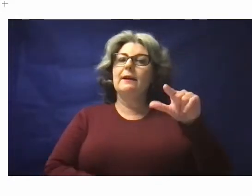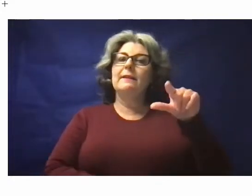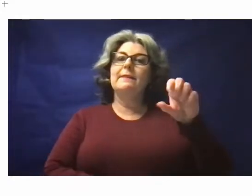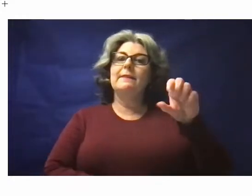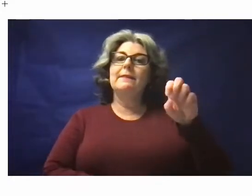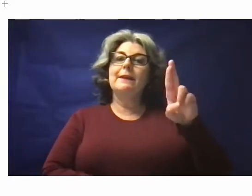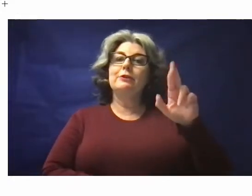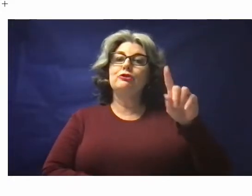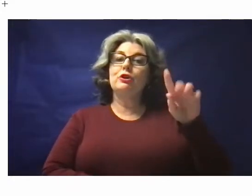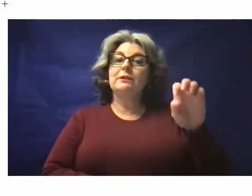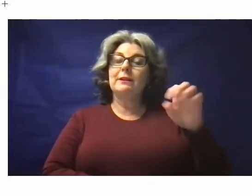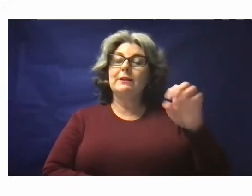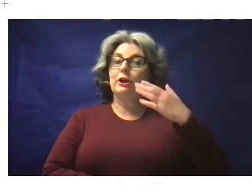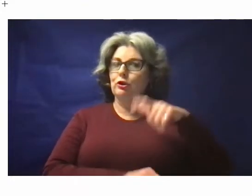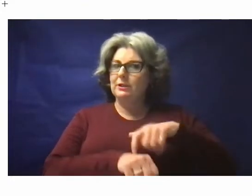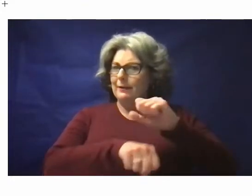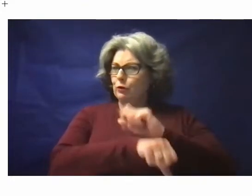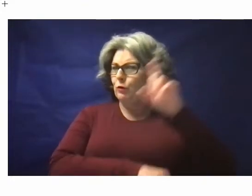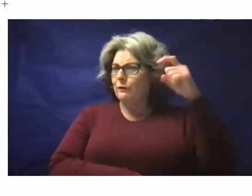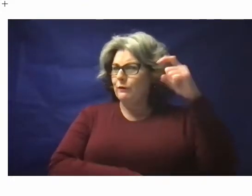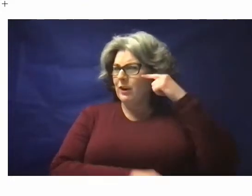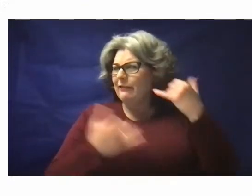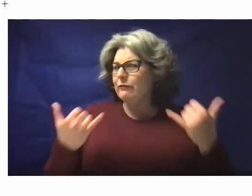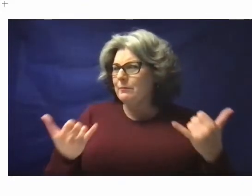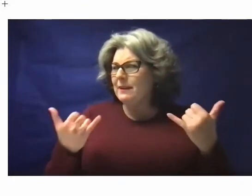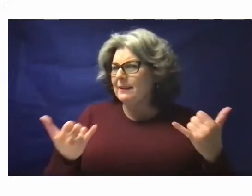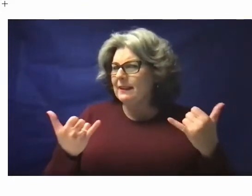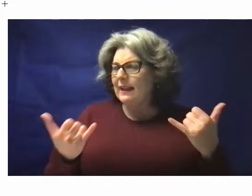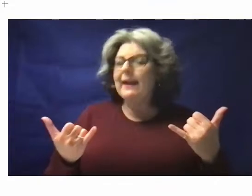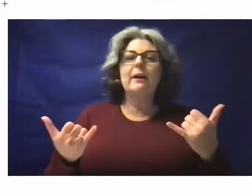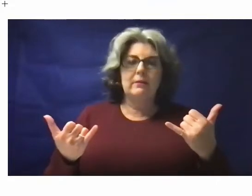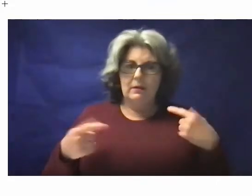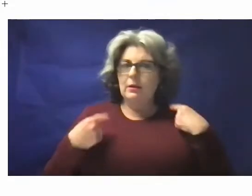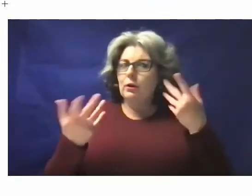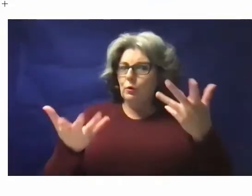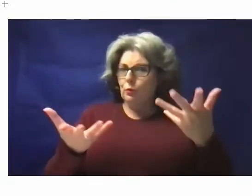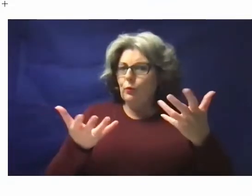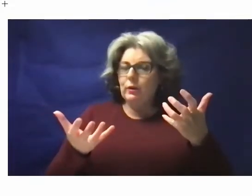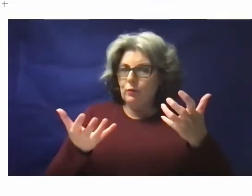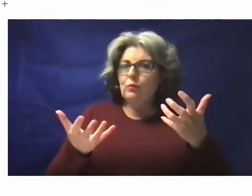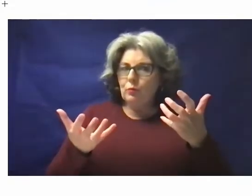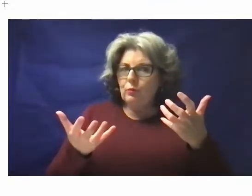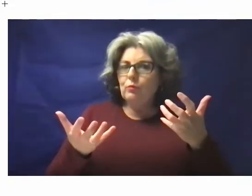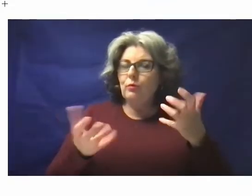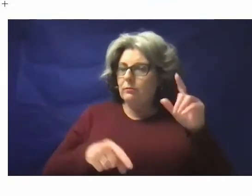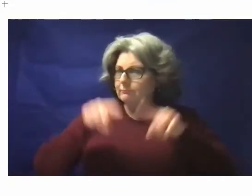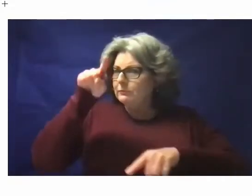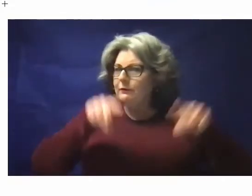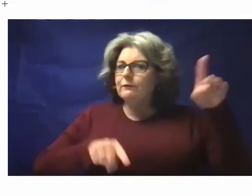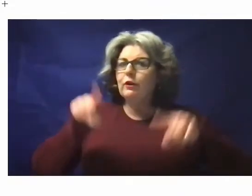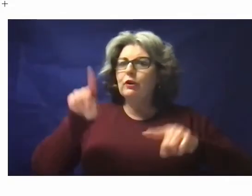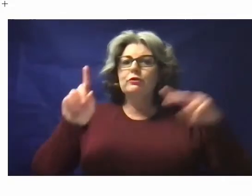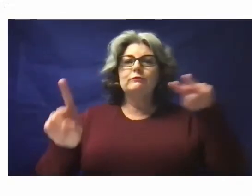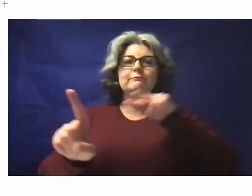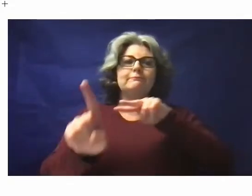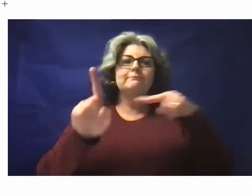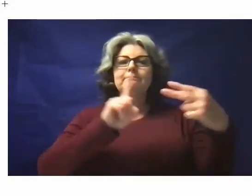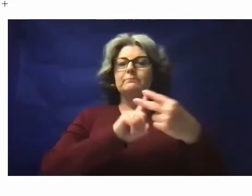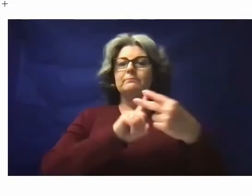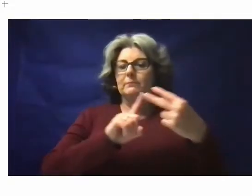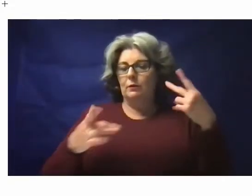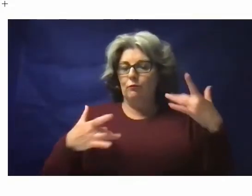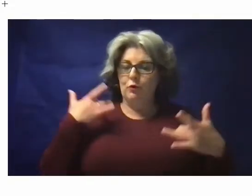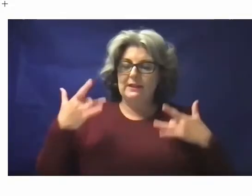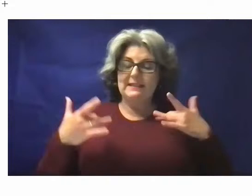good time to work for government. We want diverse perspectives. Like, we're excited to have